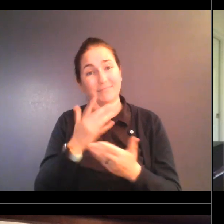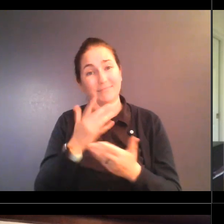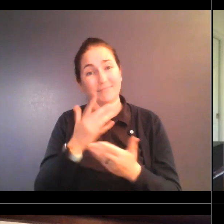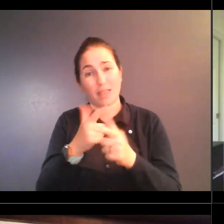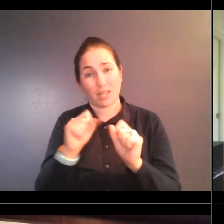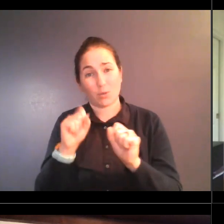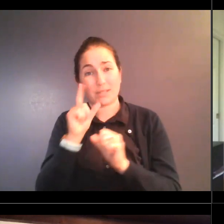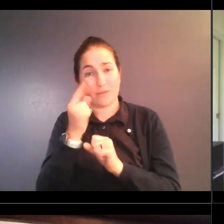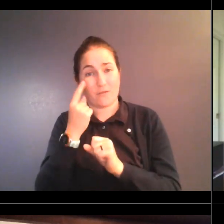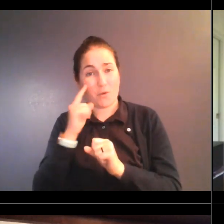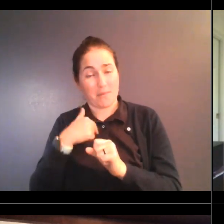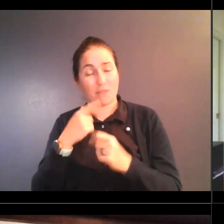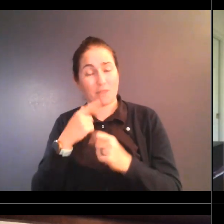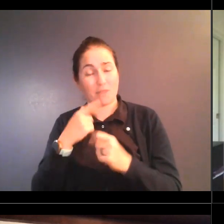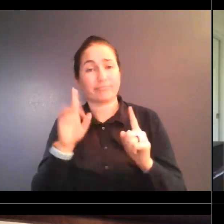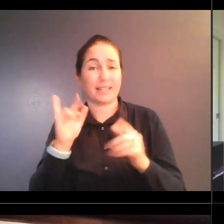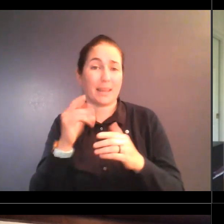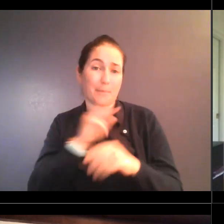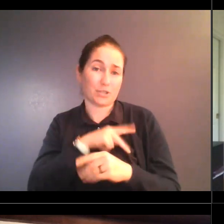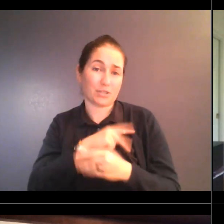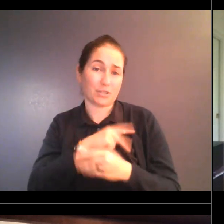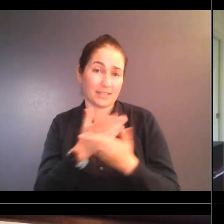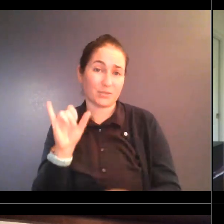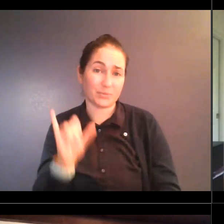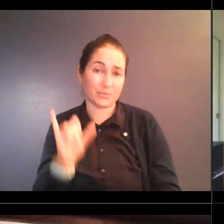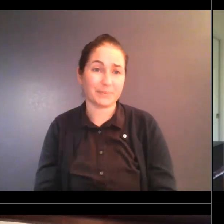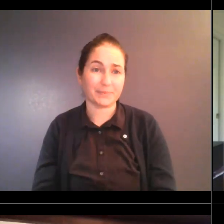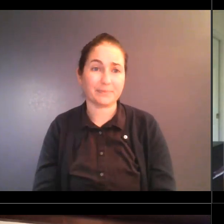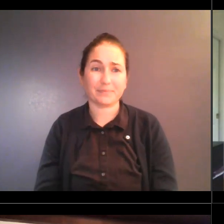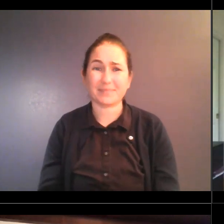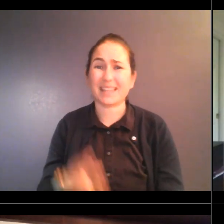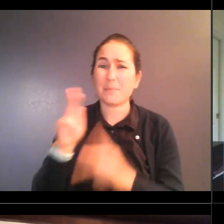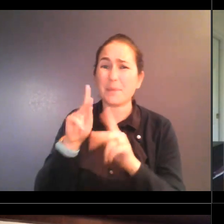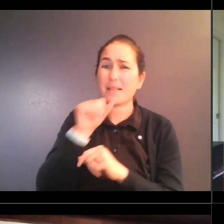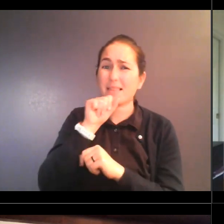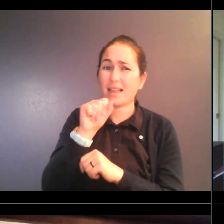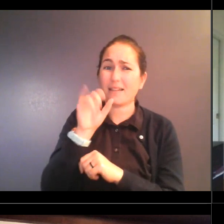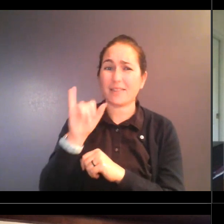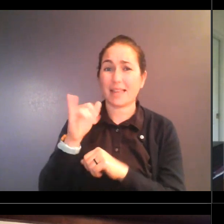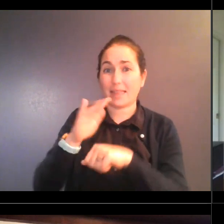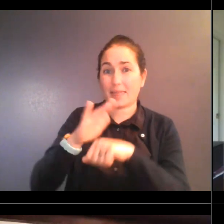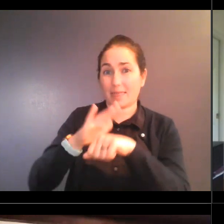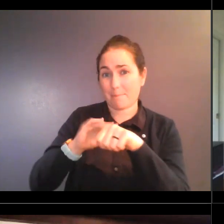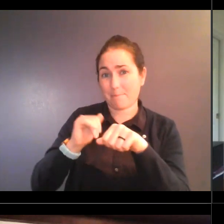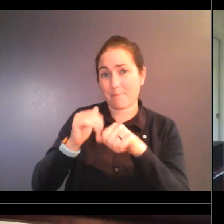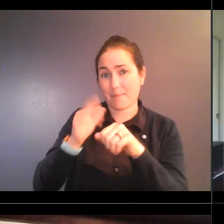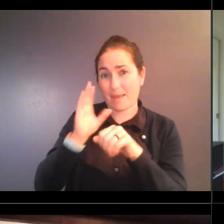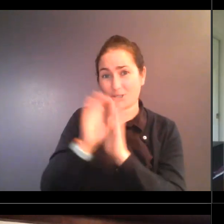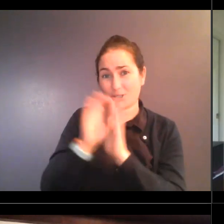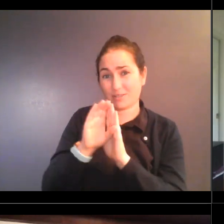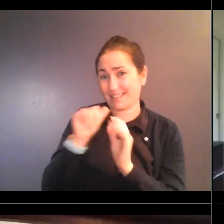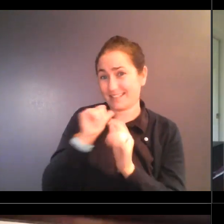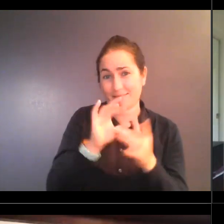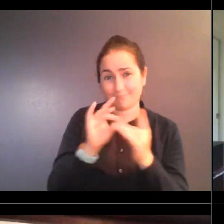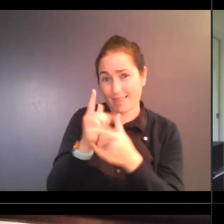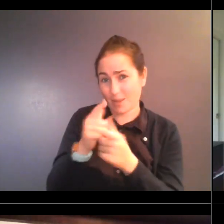me, is actually sharing that personal stuff. And people love pet pictures, and that's not linguistics at